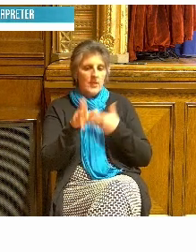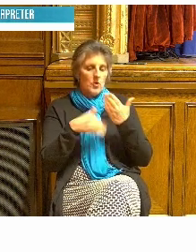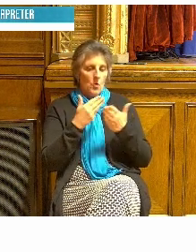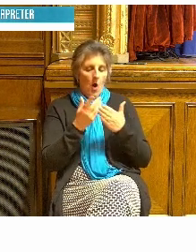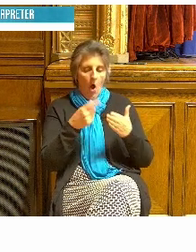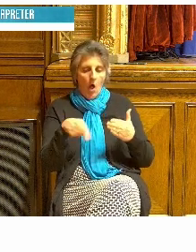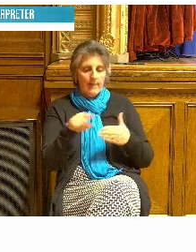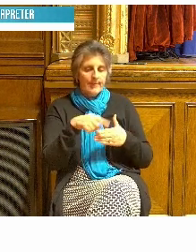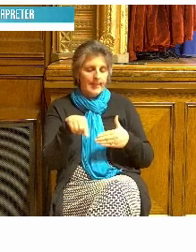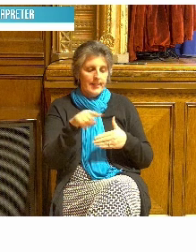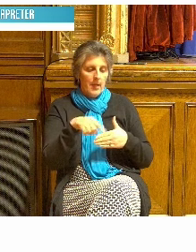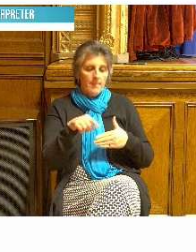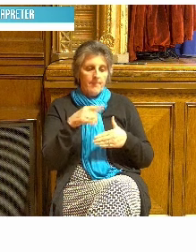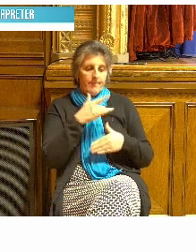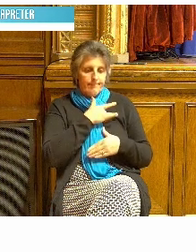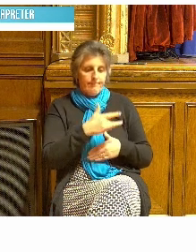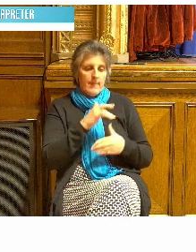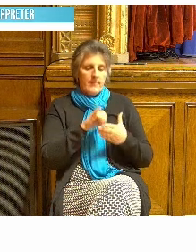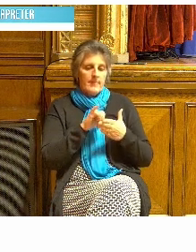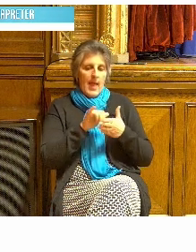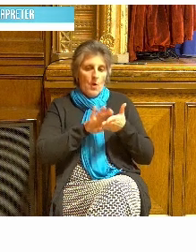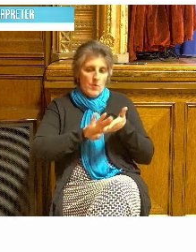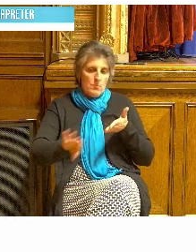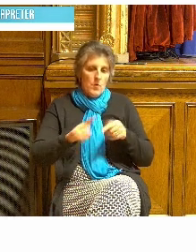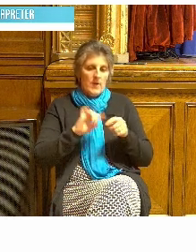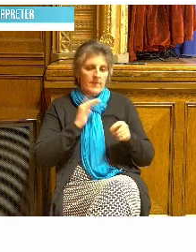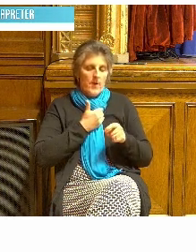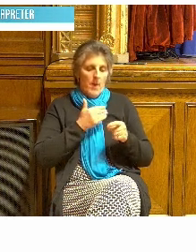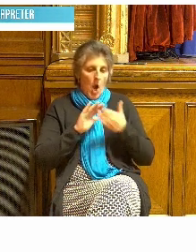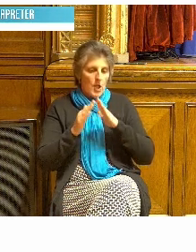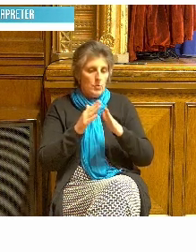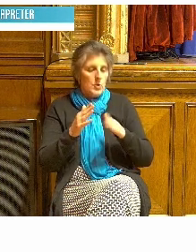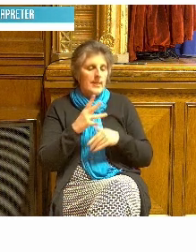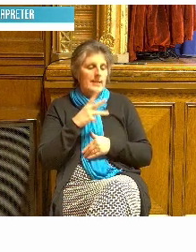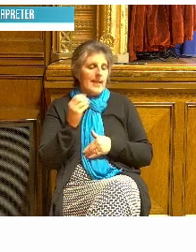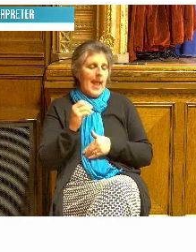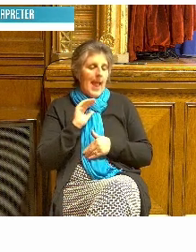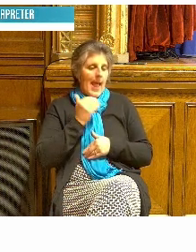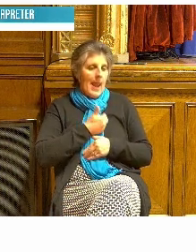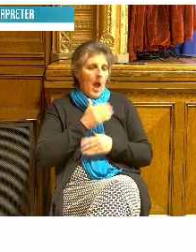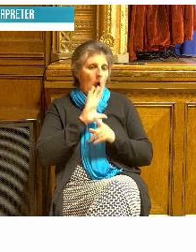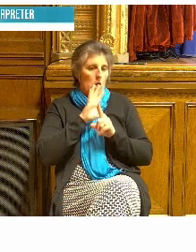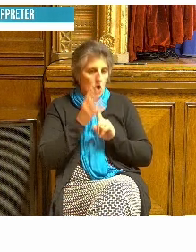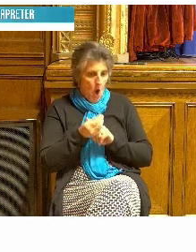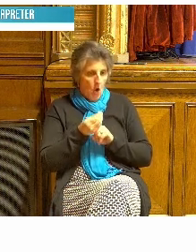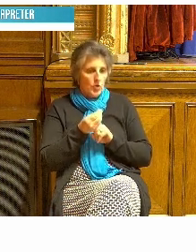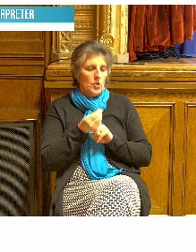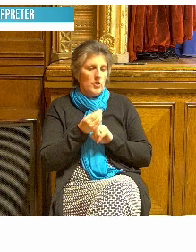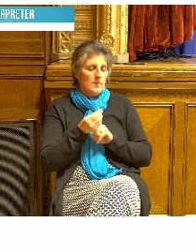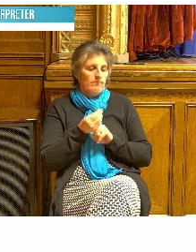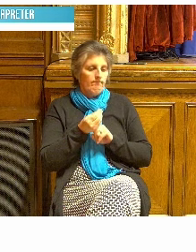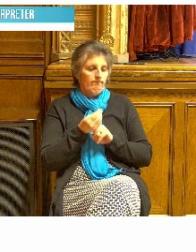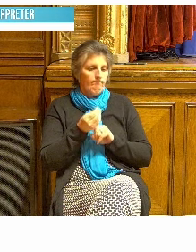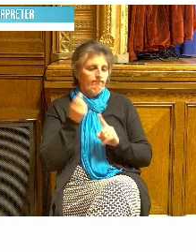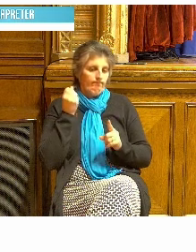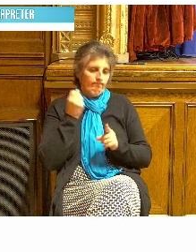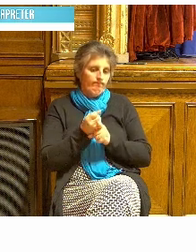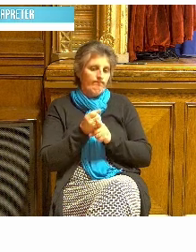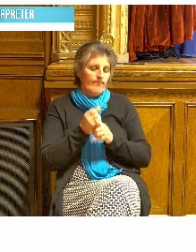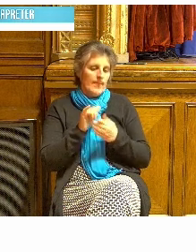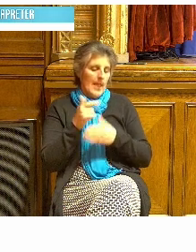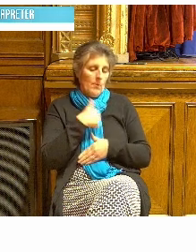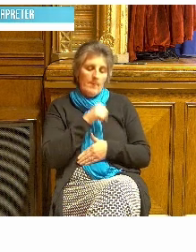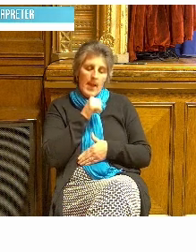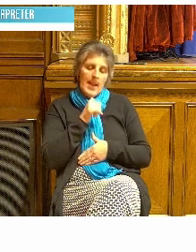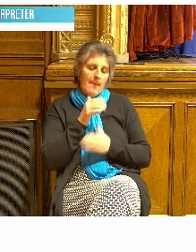these patterns that remove us from our communities and our cultures have had an effect that we might